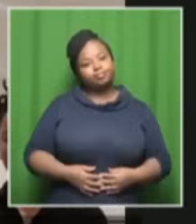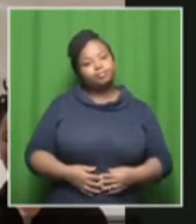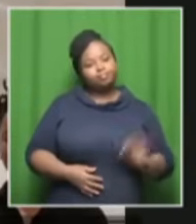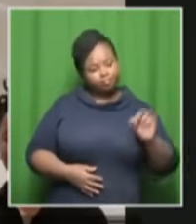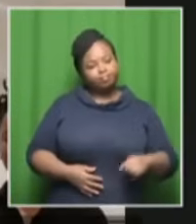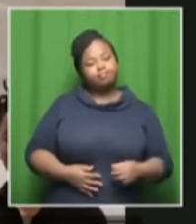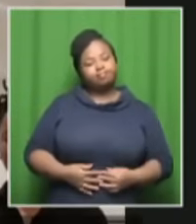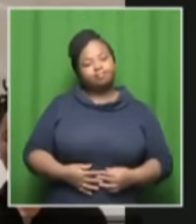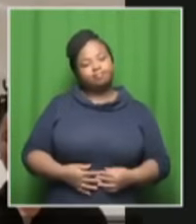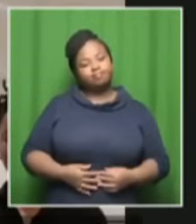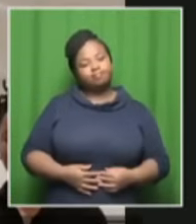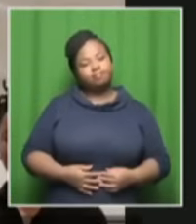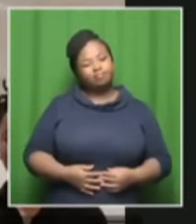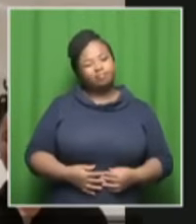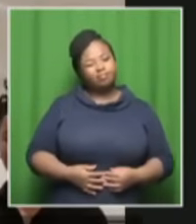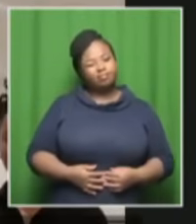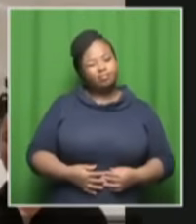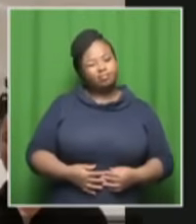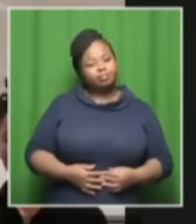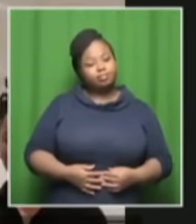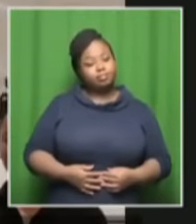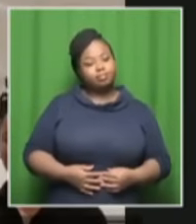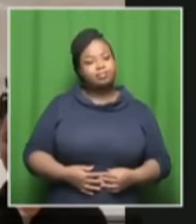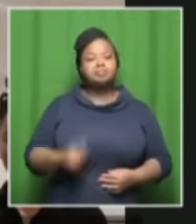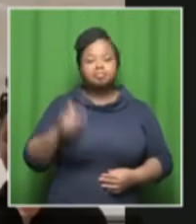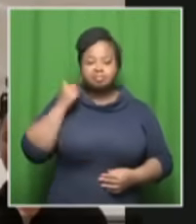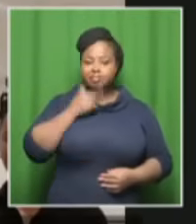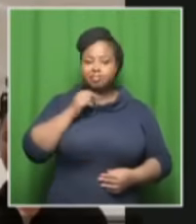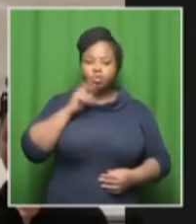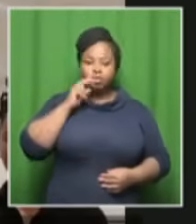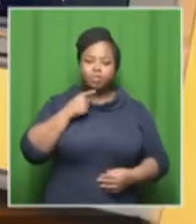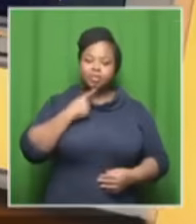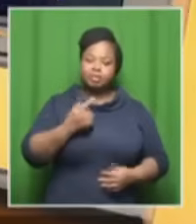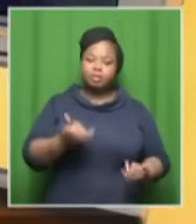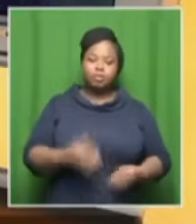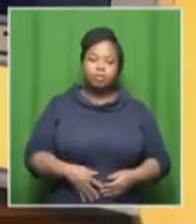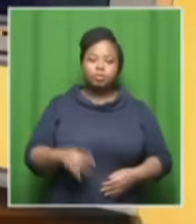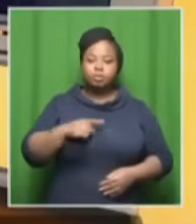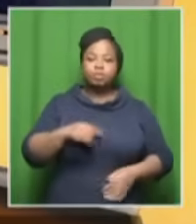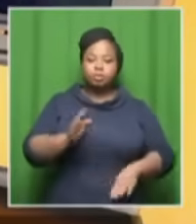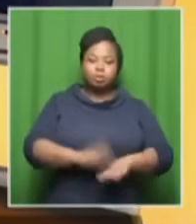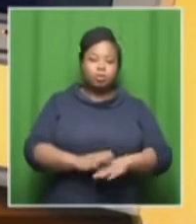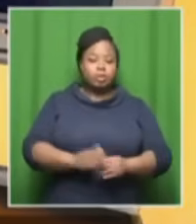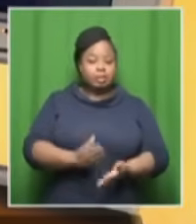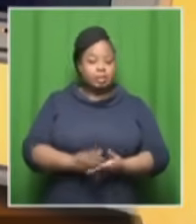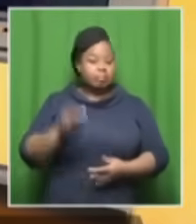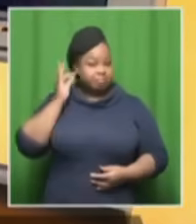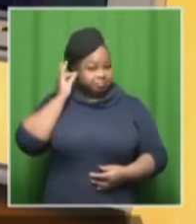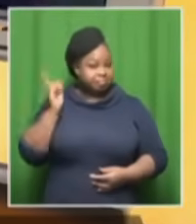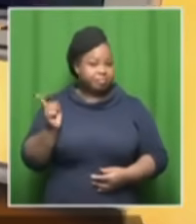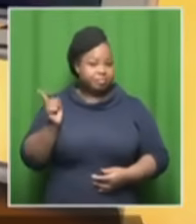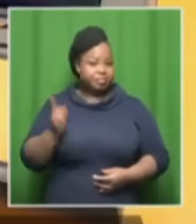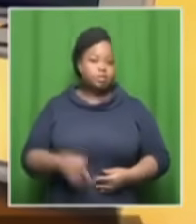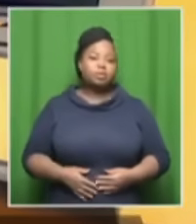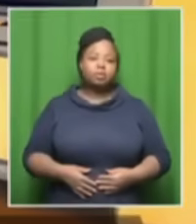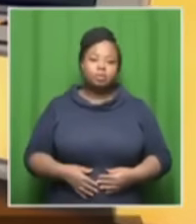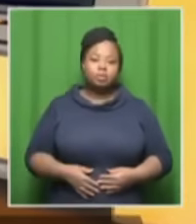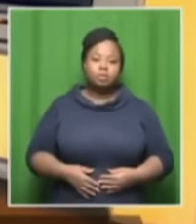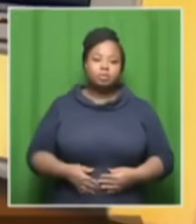Attention to those kinds of things is very important. And nice aspects that you've brought up, because many, many more that we haven't heard of, and these are